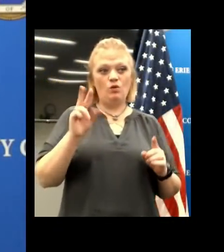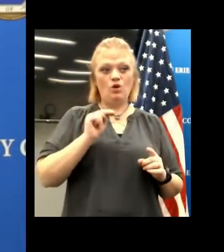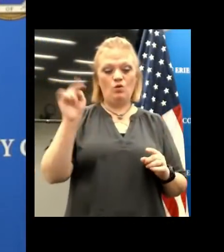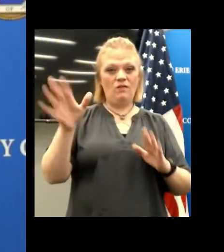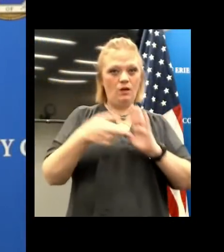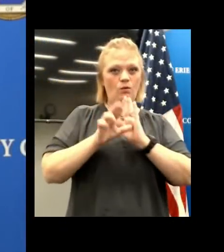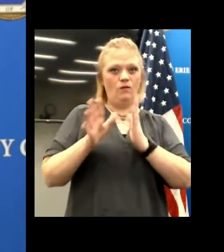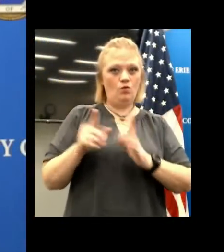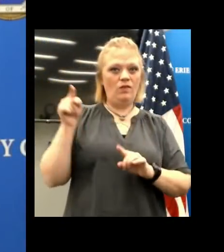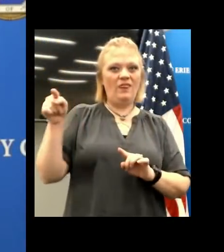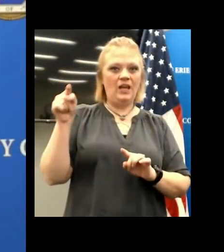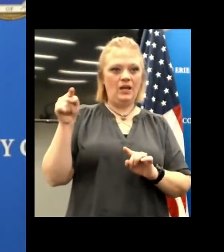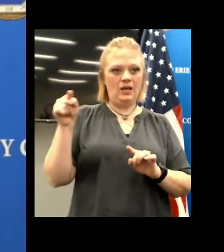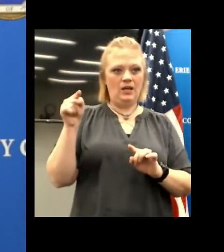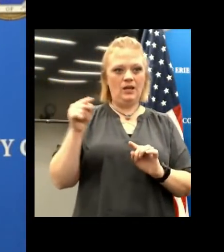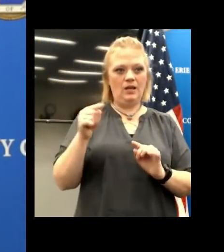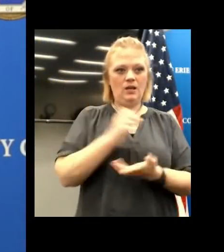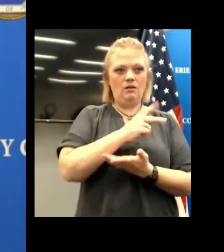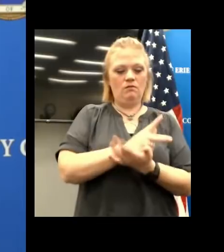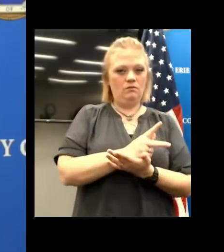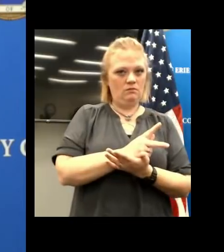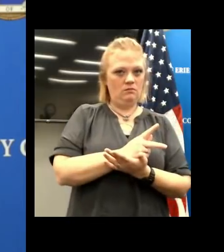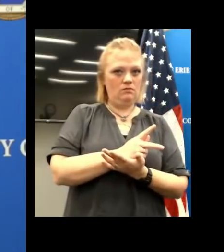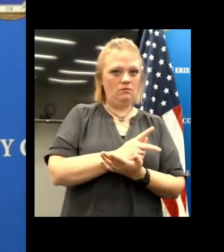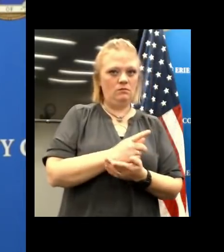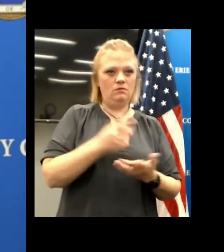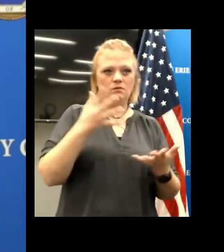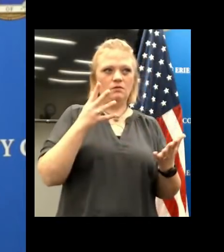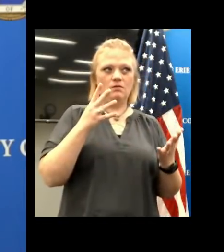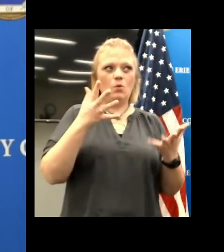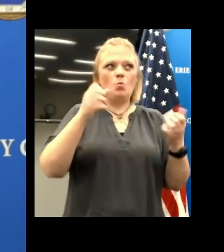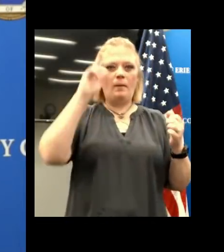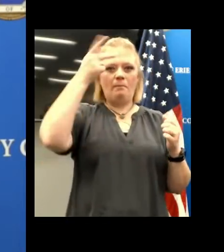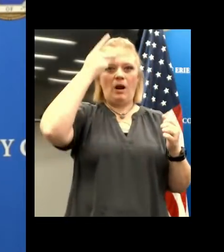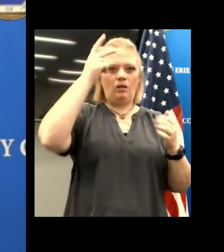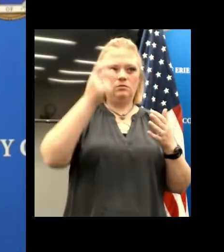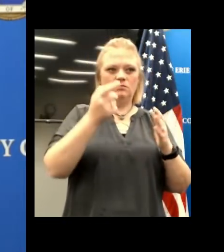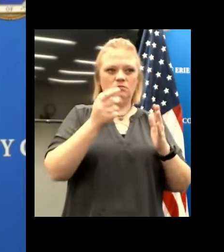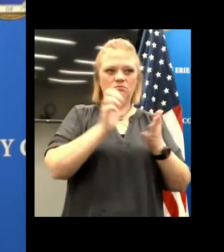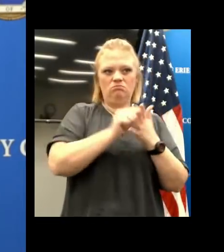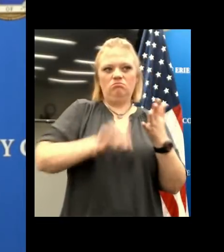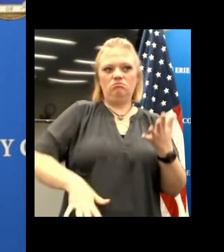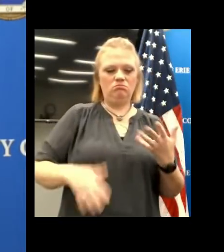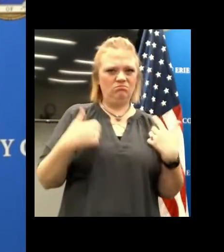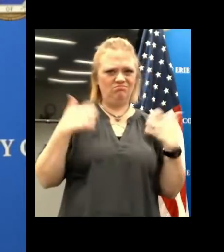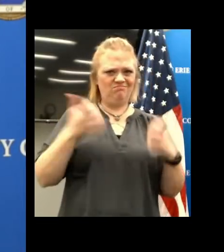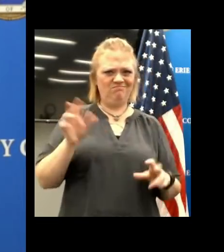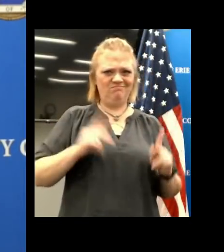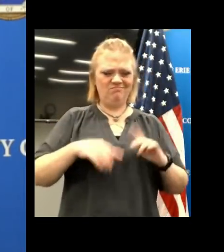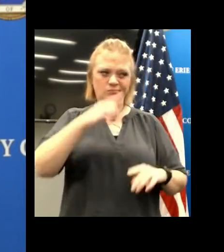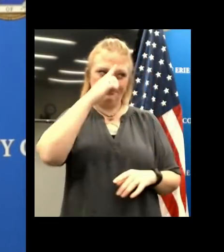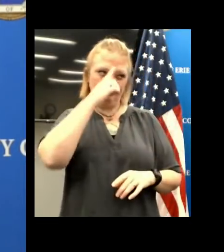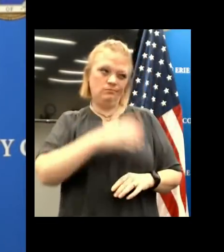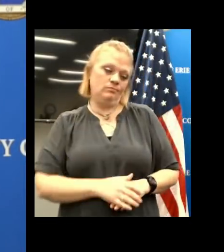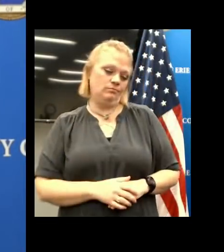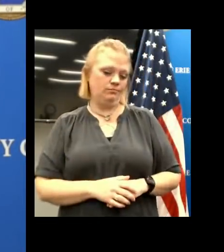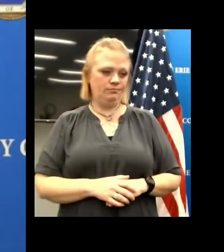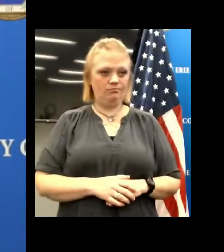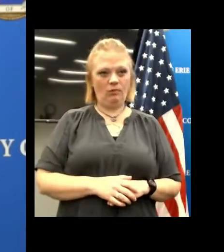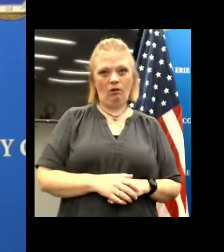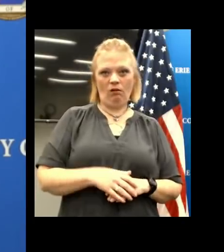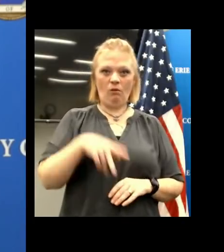reviewers will be doing the review and approval process because we wanted to take the politics out of it. We didn't want people to think, well,